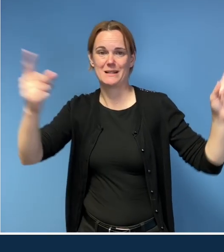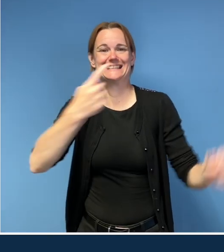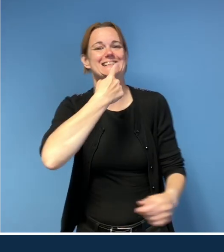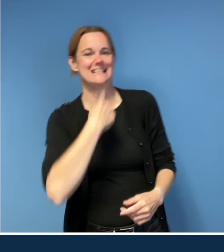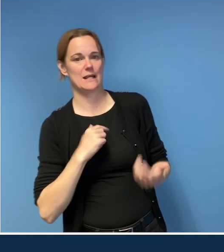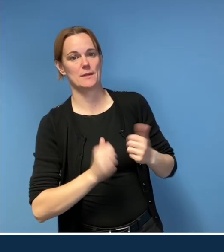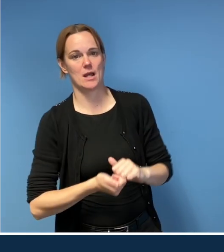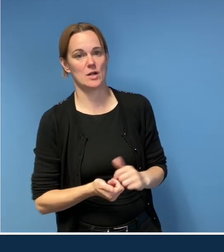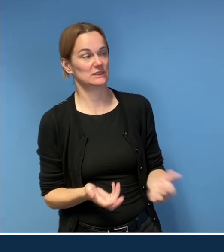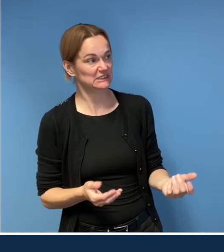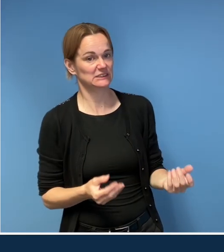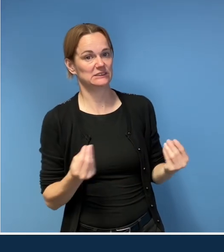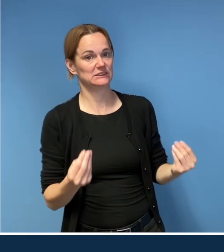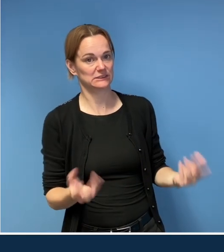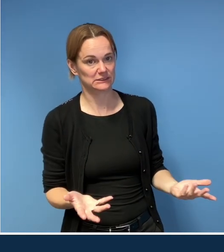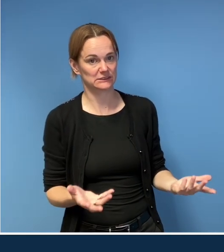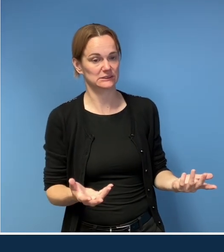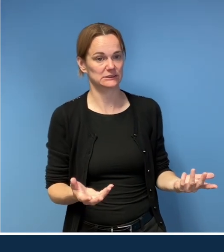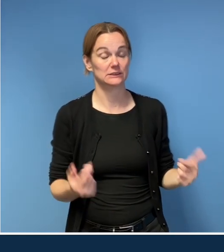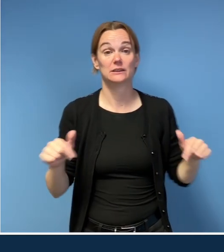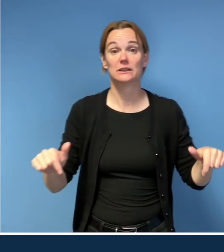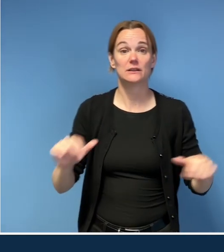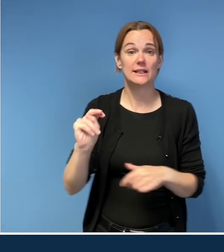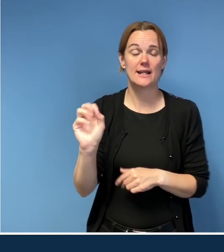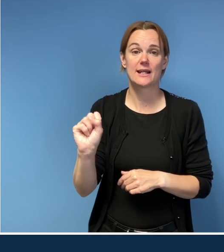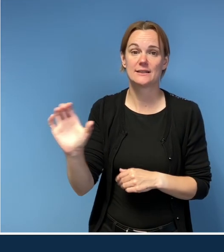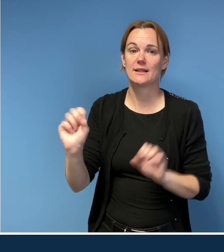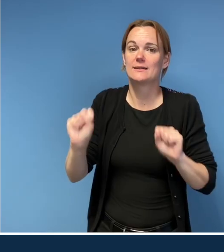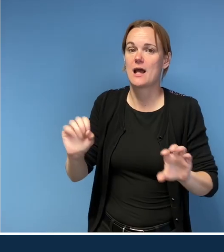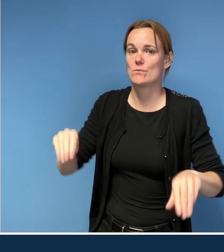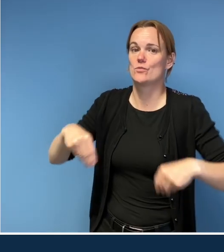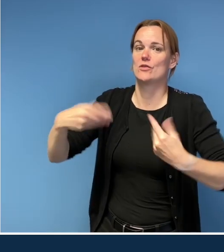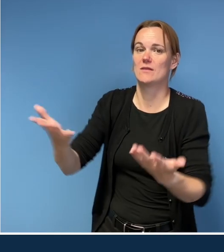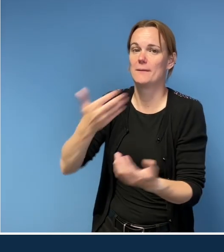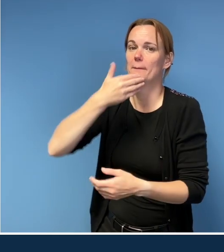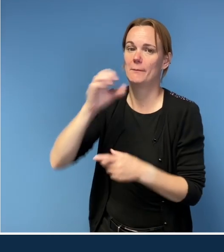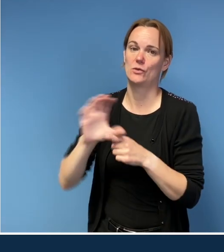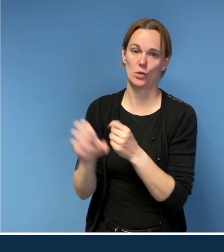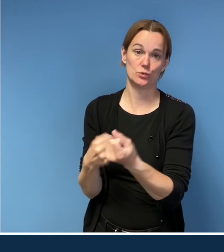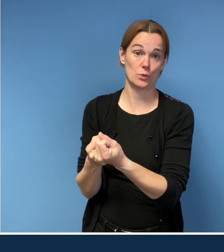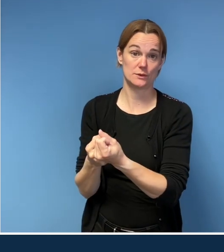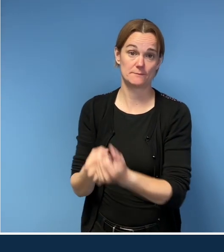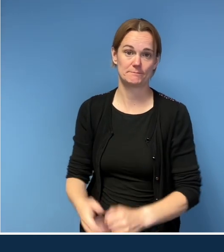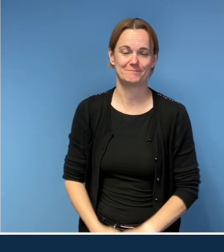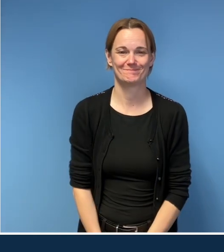it's really important when we're in institutions of higher learning that we have access to that cultural